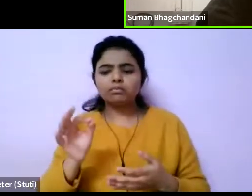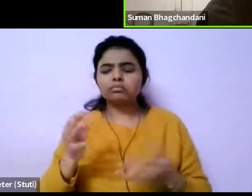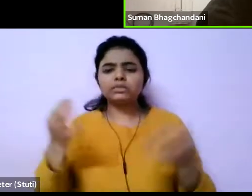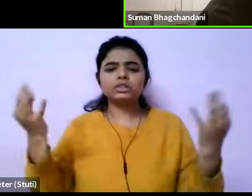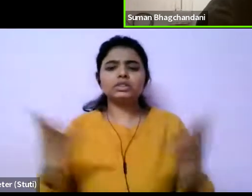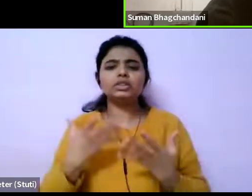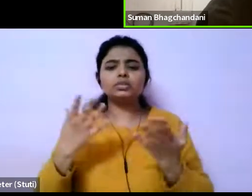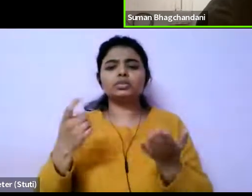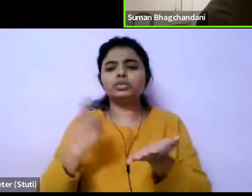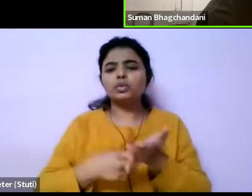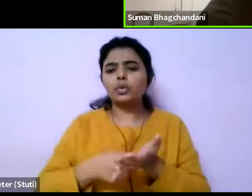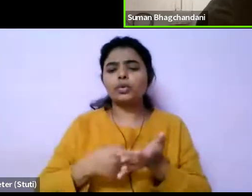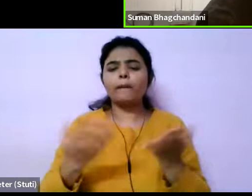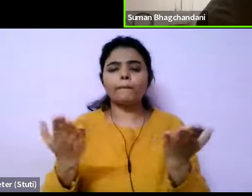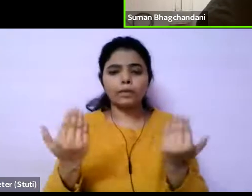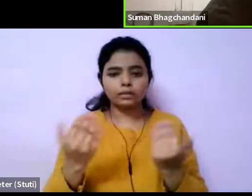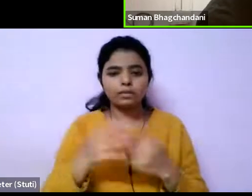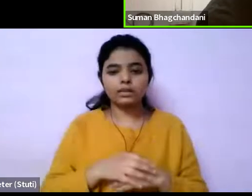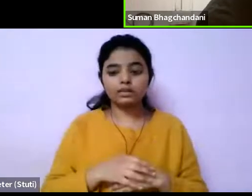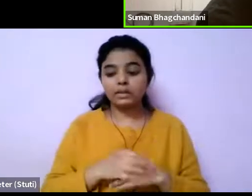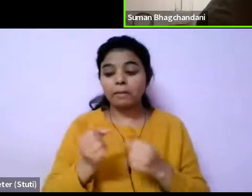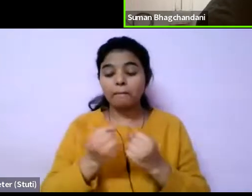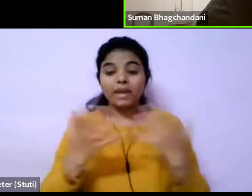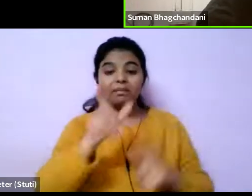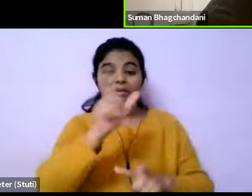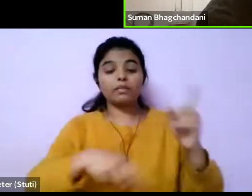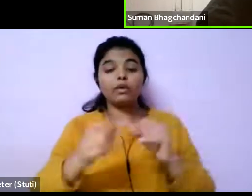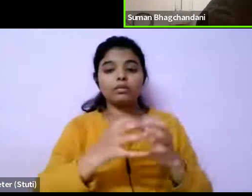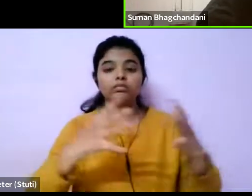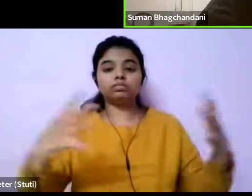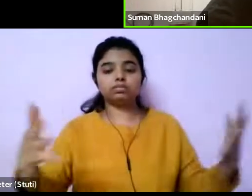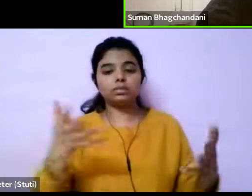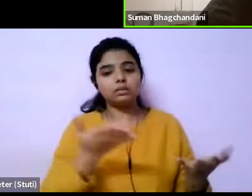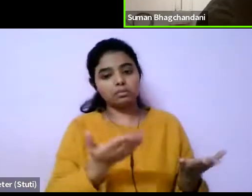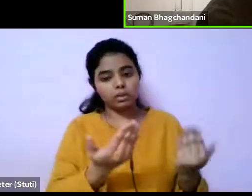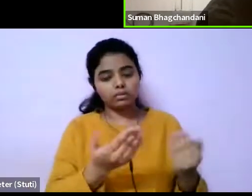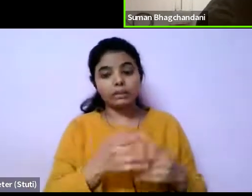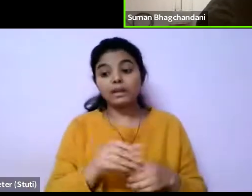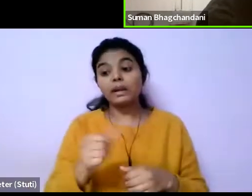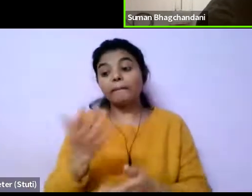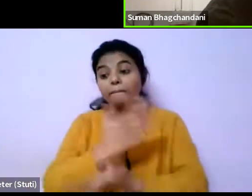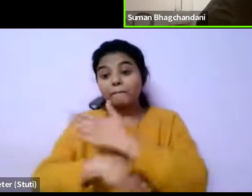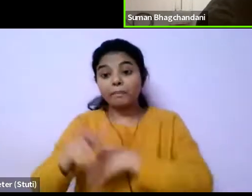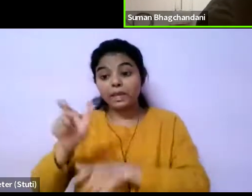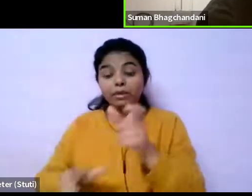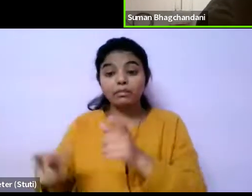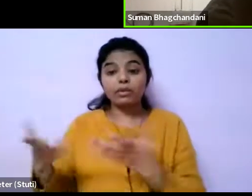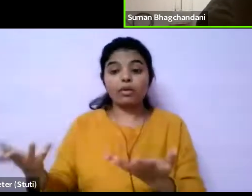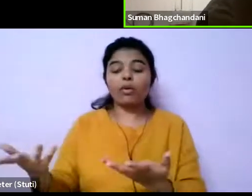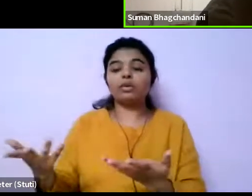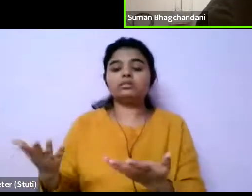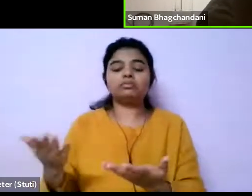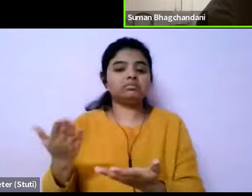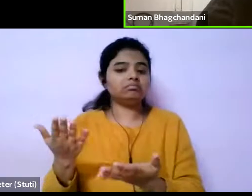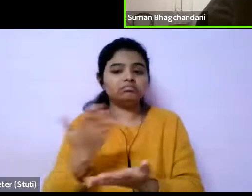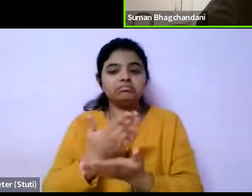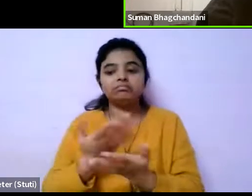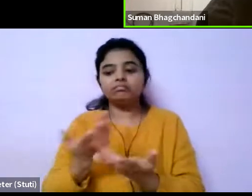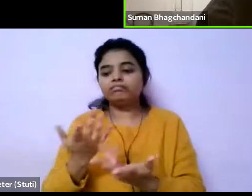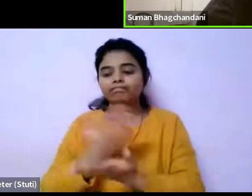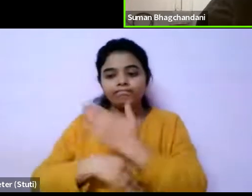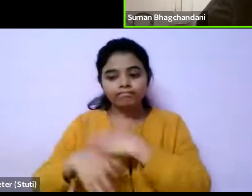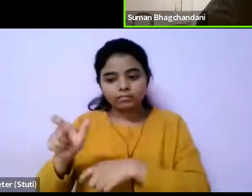norm which brought under its wing most of the population, except those who were physically and medically deviant. Thus, an ideal